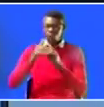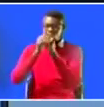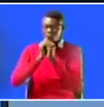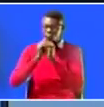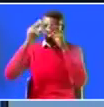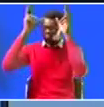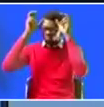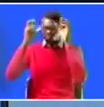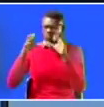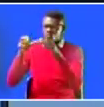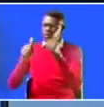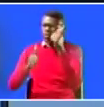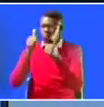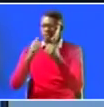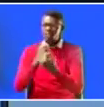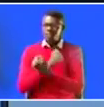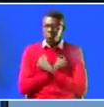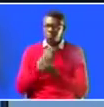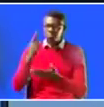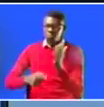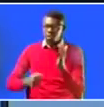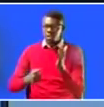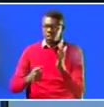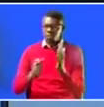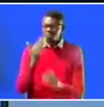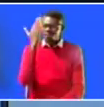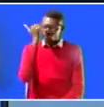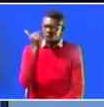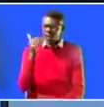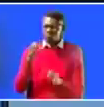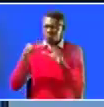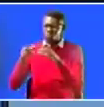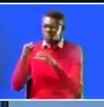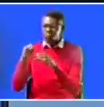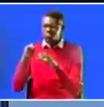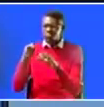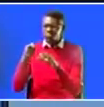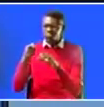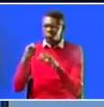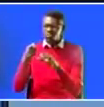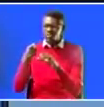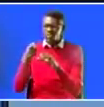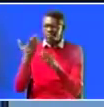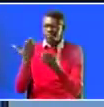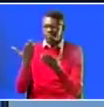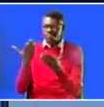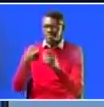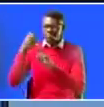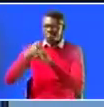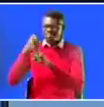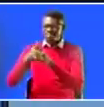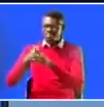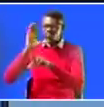they? What do they stand for? And most importantly, why are they so vehemently advocating against religion in